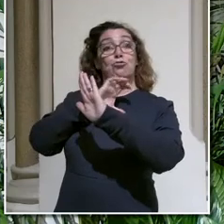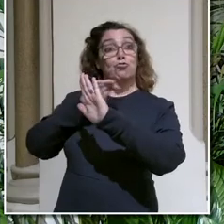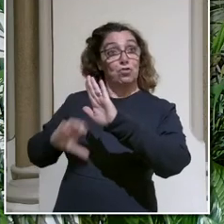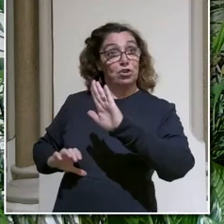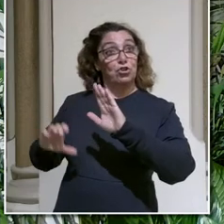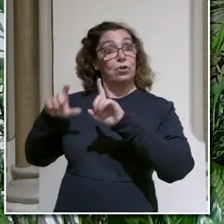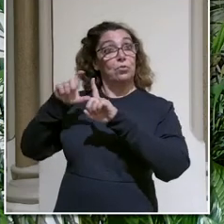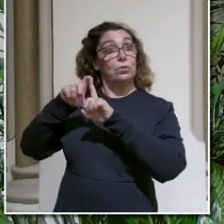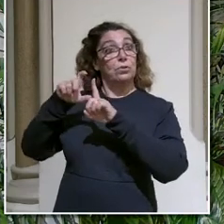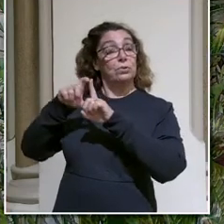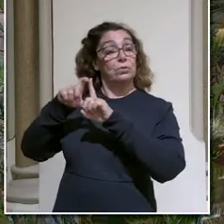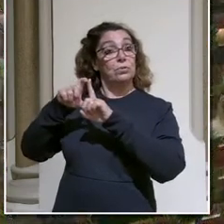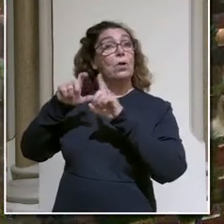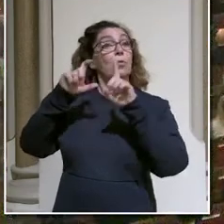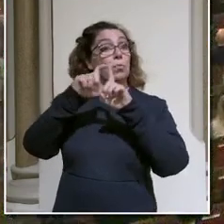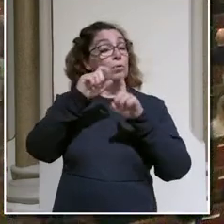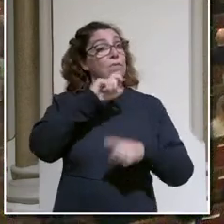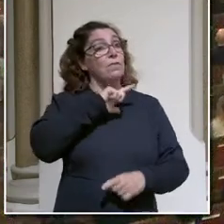The word of the Lord.